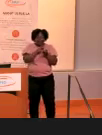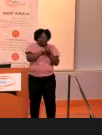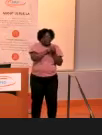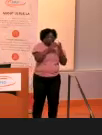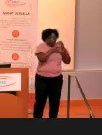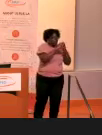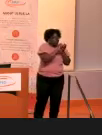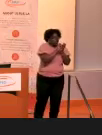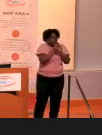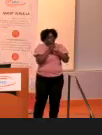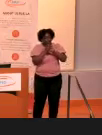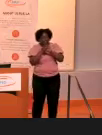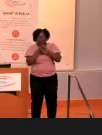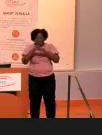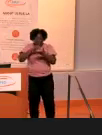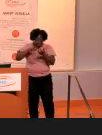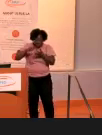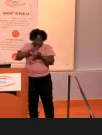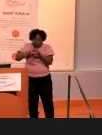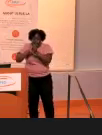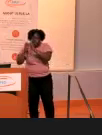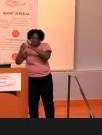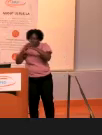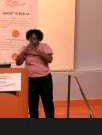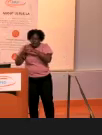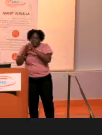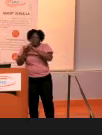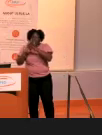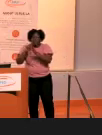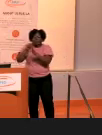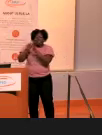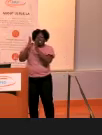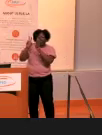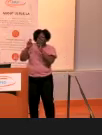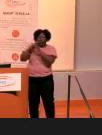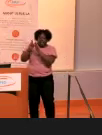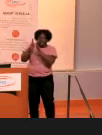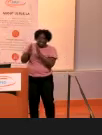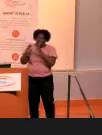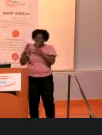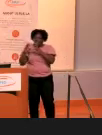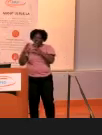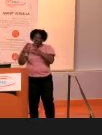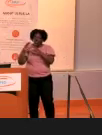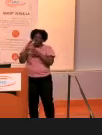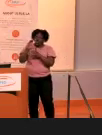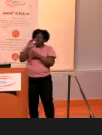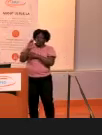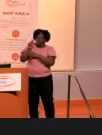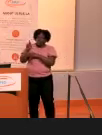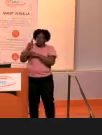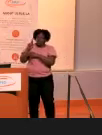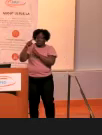can be functional killers. And following the lymphodepletion and infusion, CAR T cells can find their